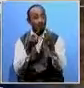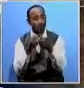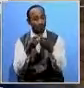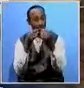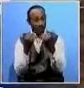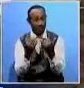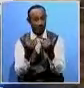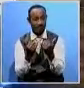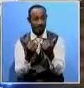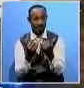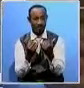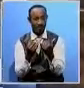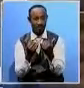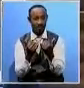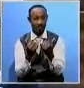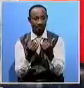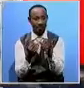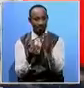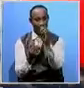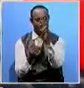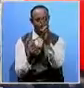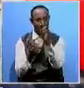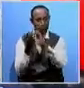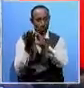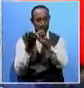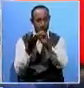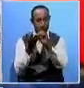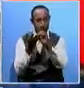from now, when they are going to be 12 weeks, these birds are going to reach the market weight.